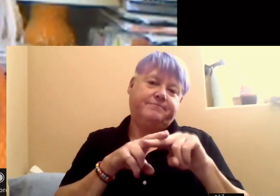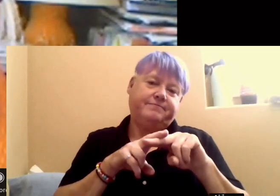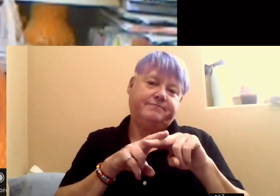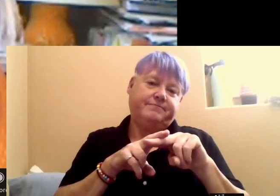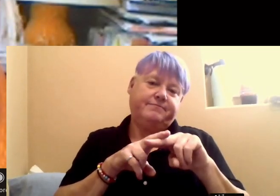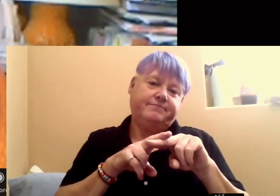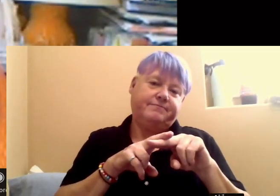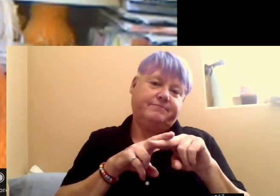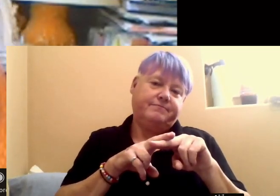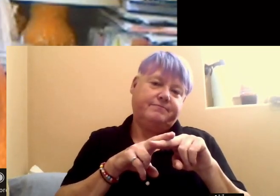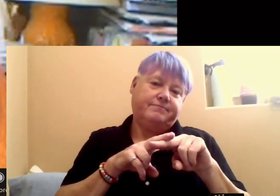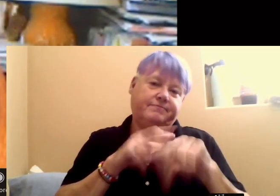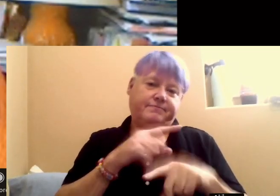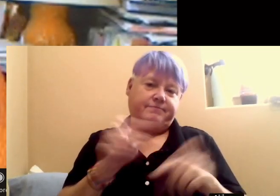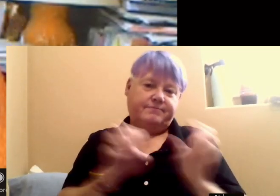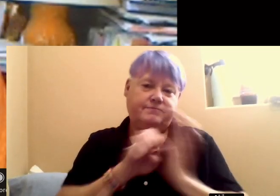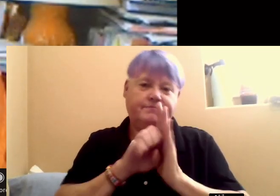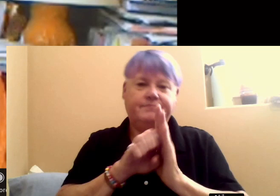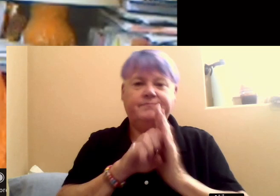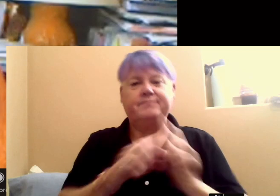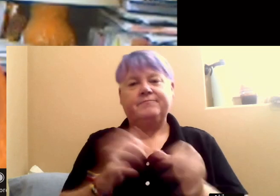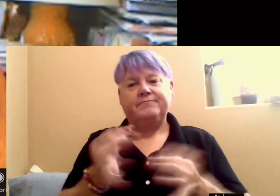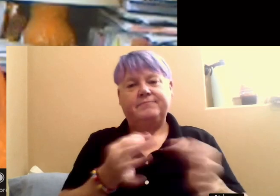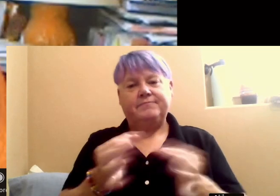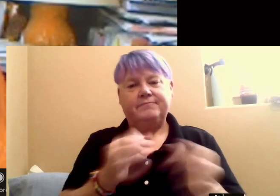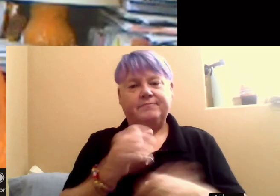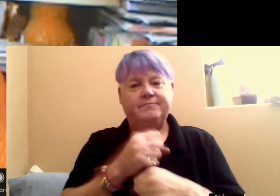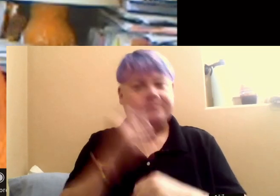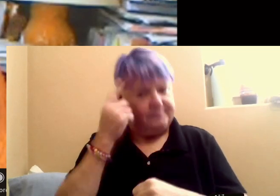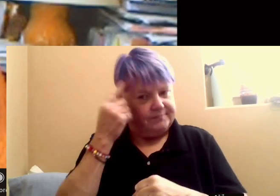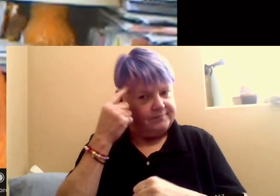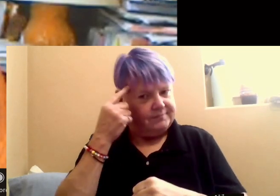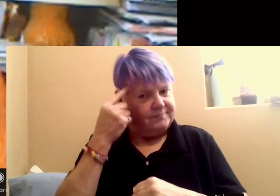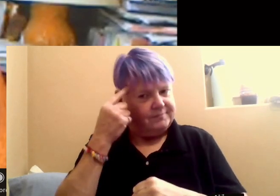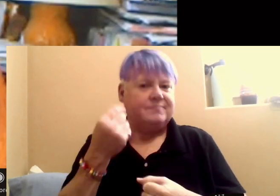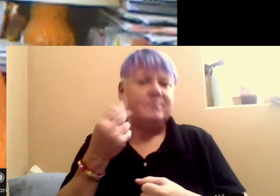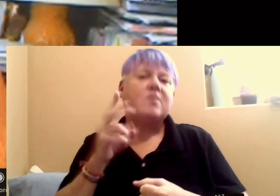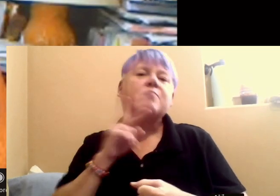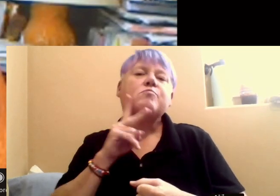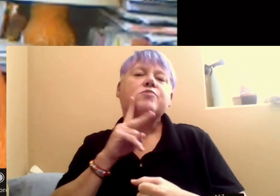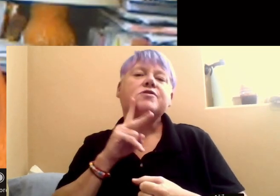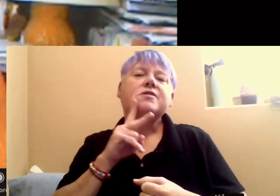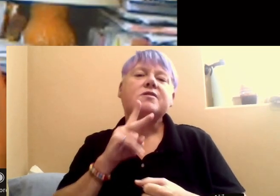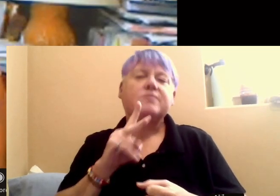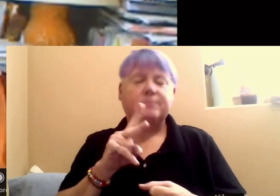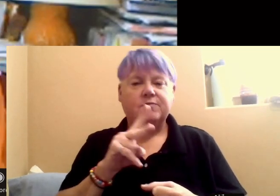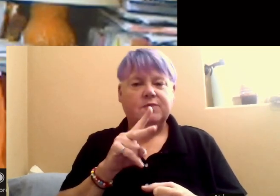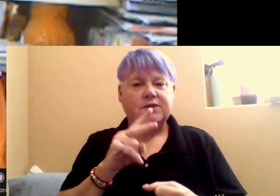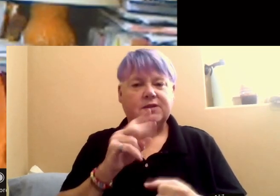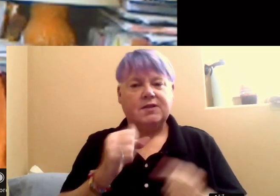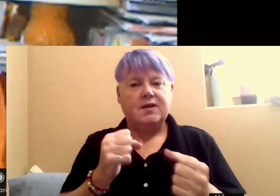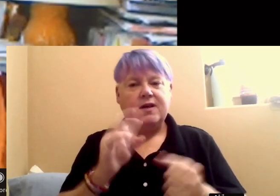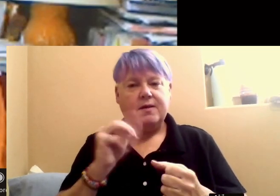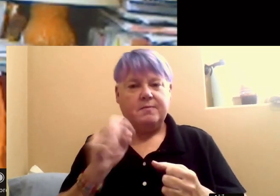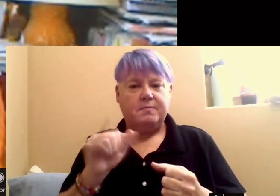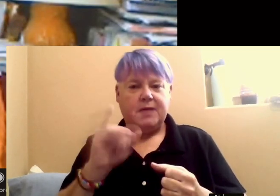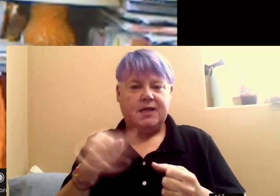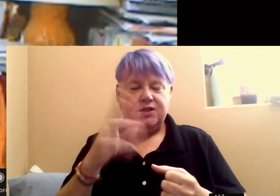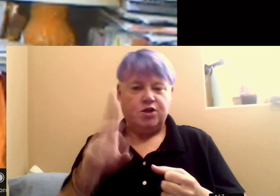sort of explanation made sense. Besides, Priscilla was a folklore major. They were all a bit like that